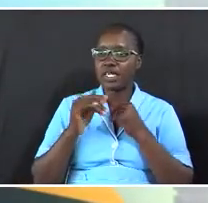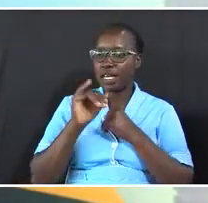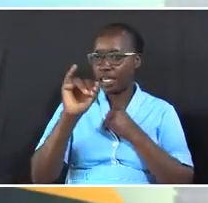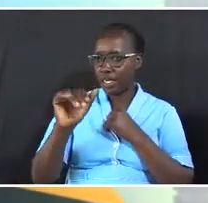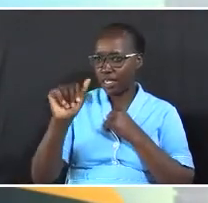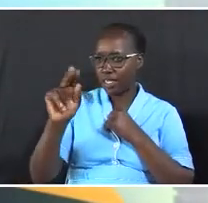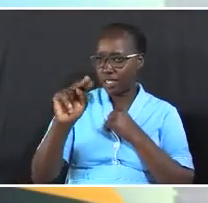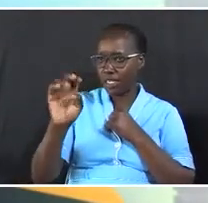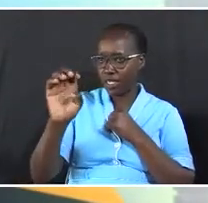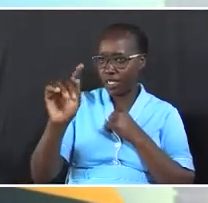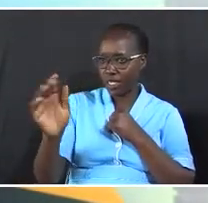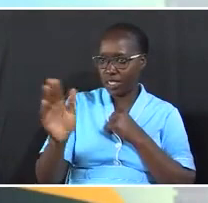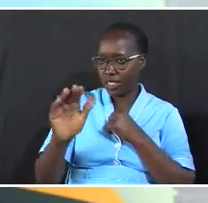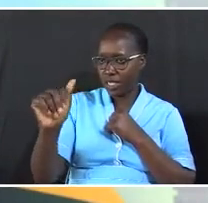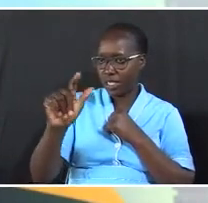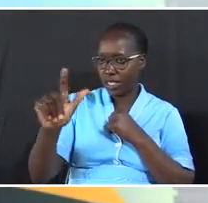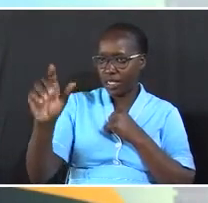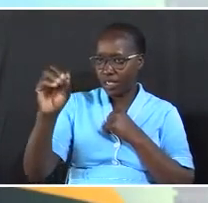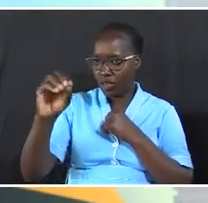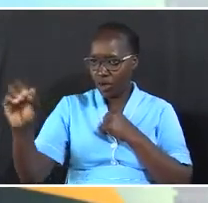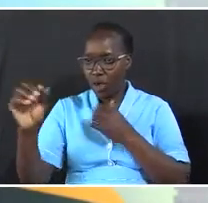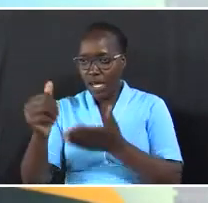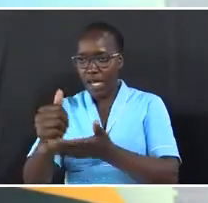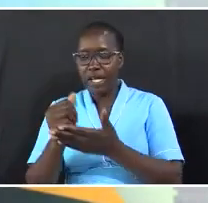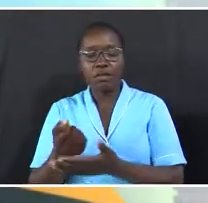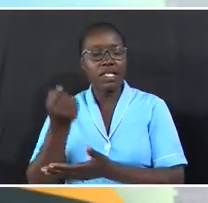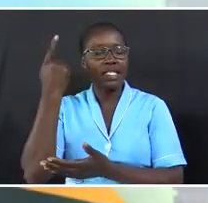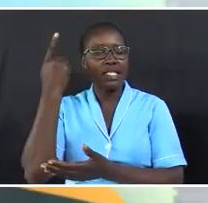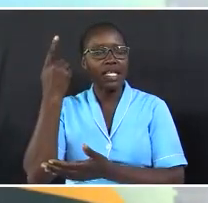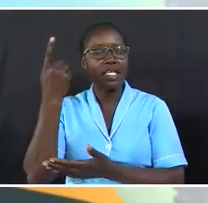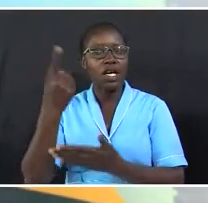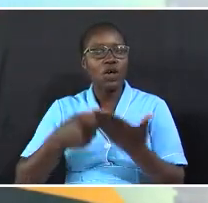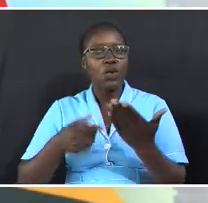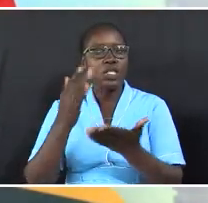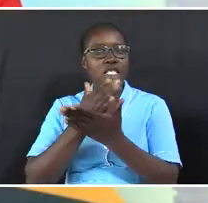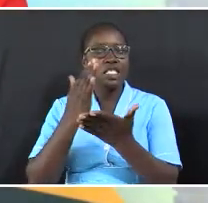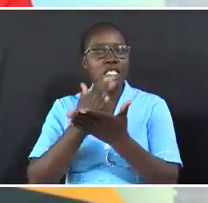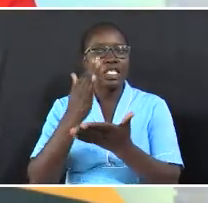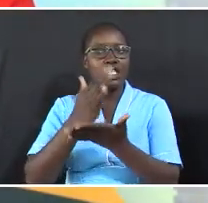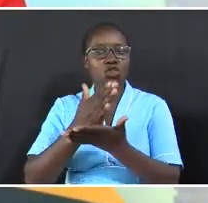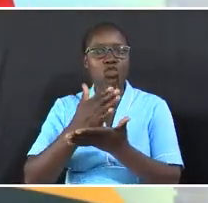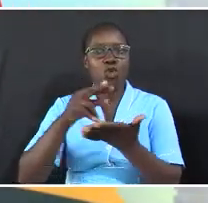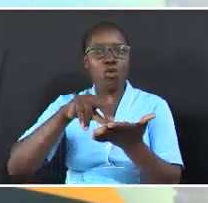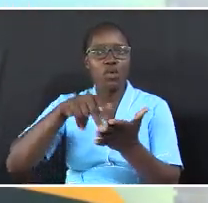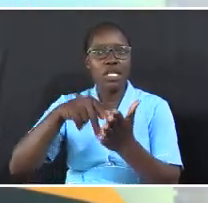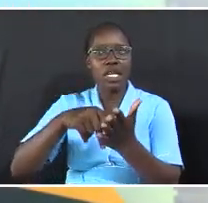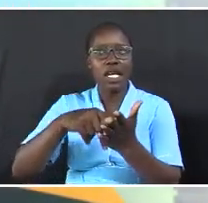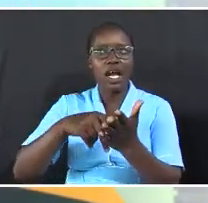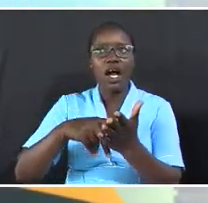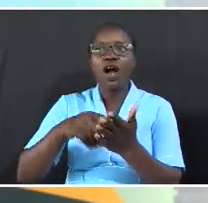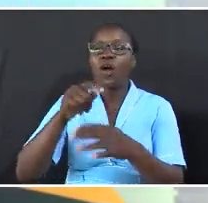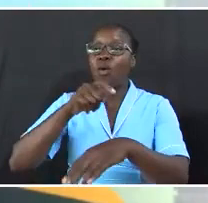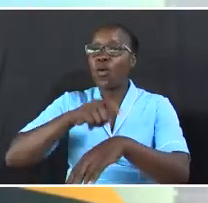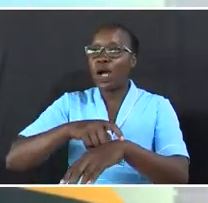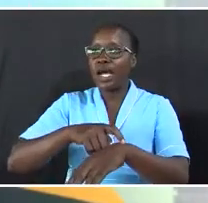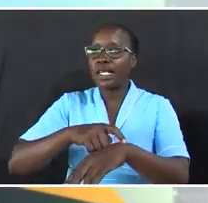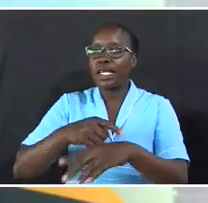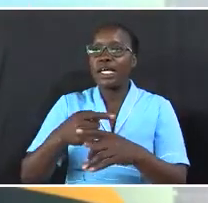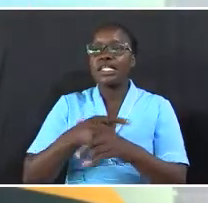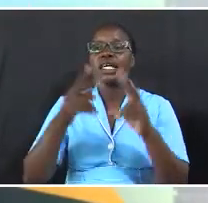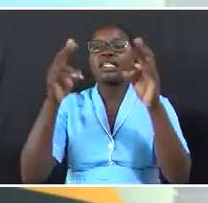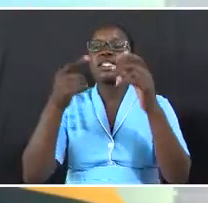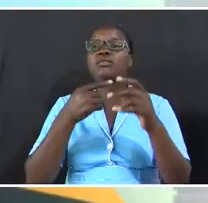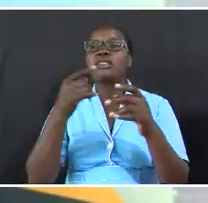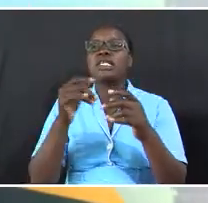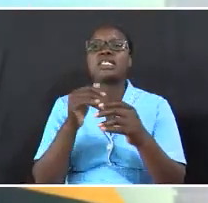Janetta Law, and she helped us to understand what is really the true meaning when the theme says,